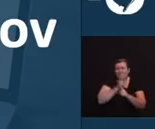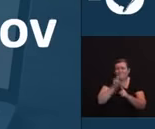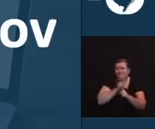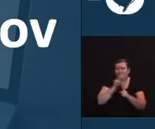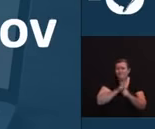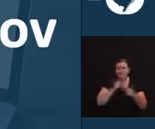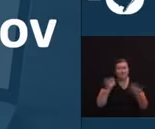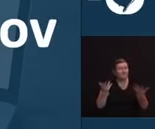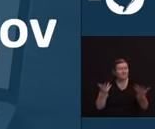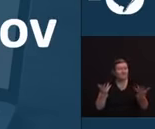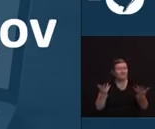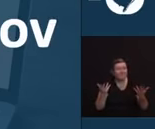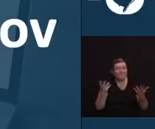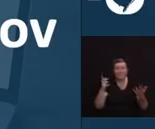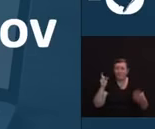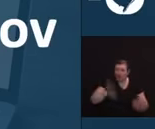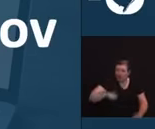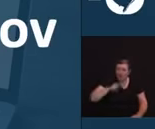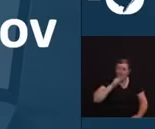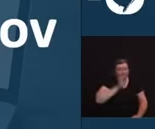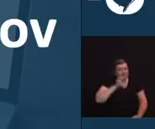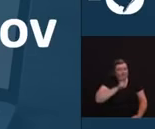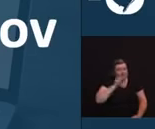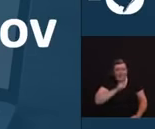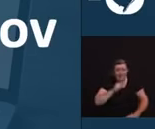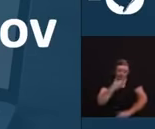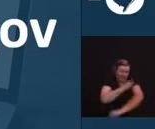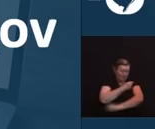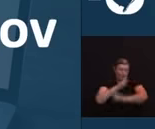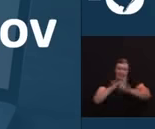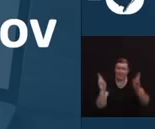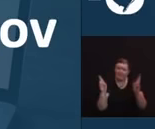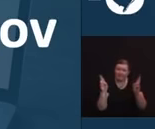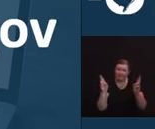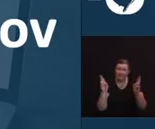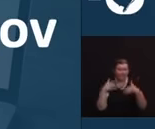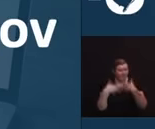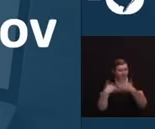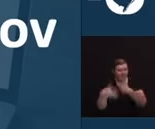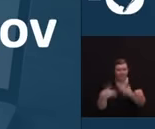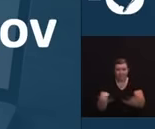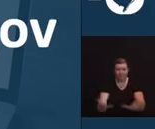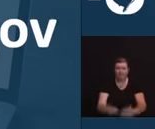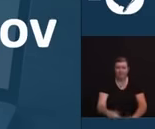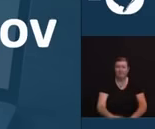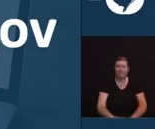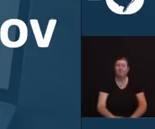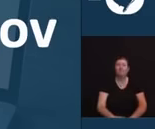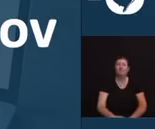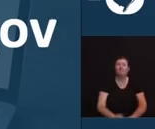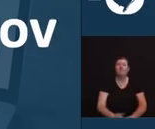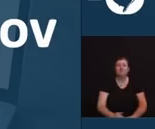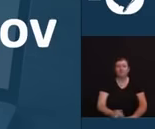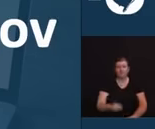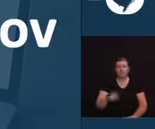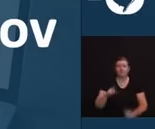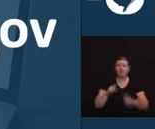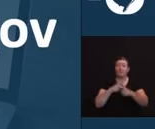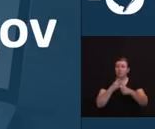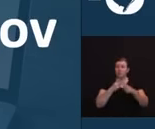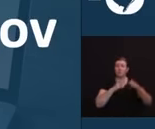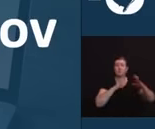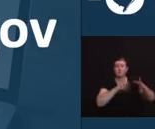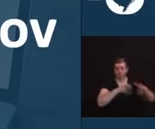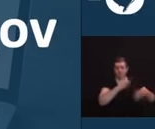our vaccination program to work. Judy, I don't want to put words in your mouth, but first batches maybe by the end of the year, and then we'll go